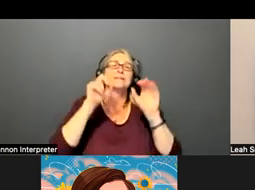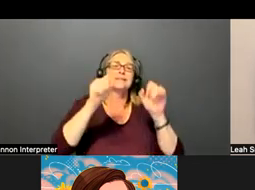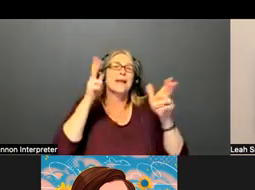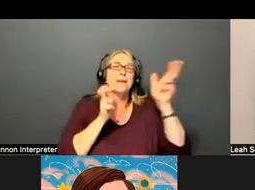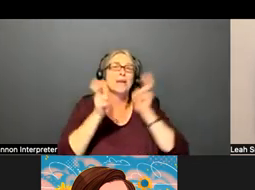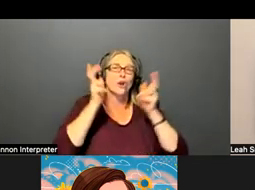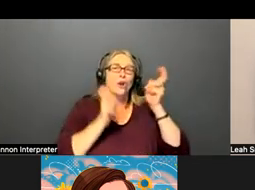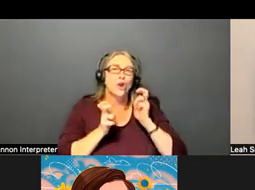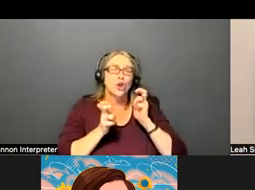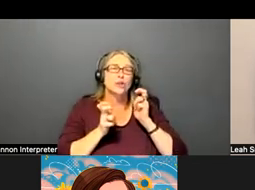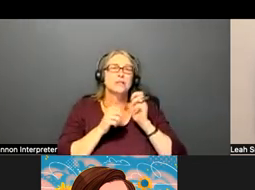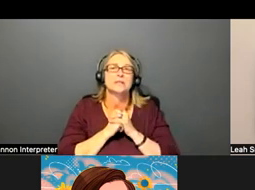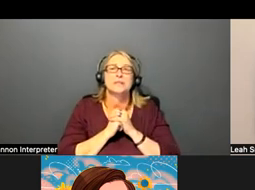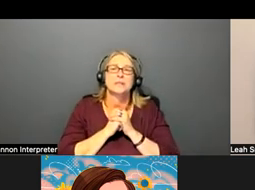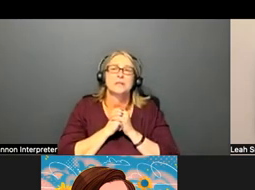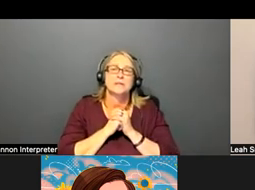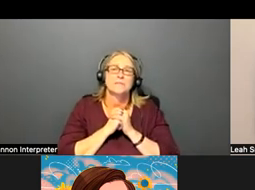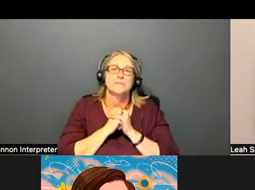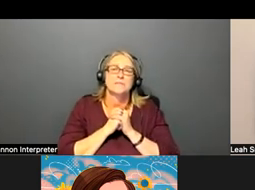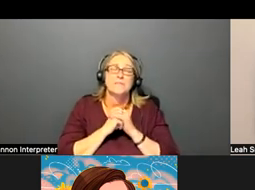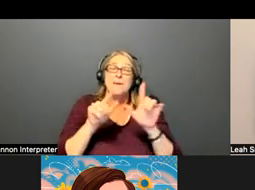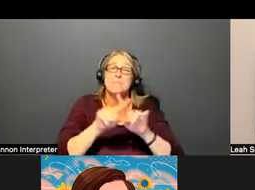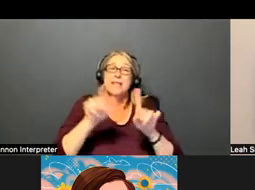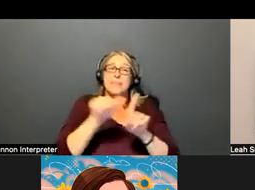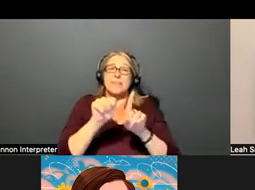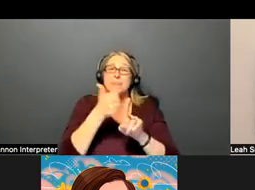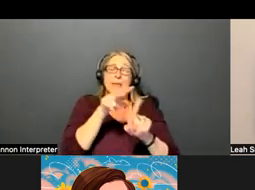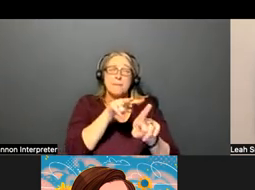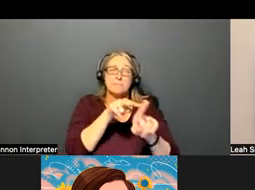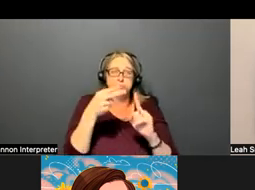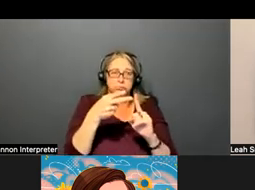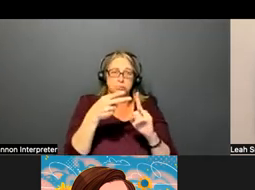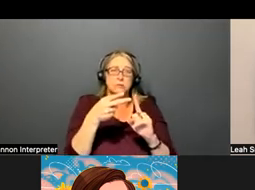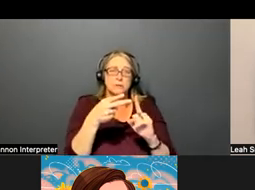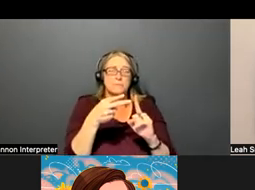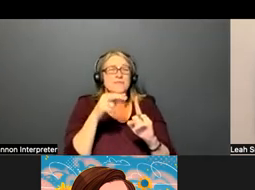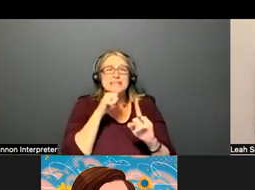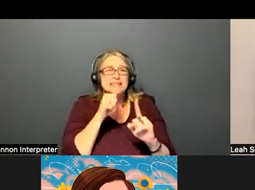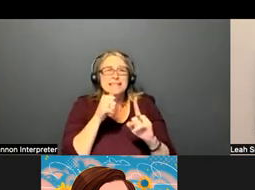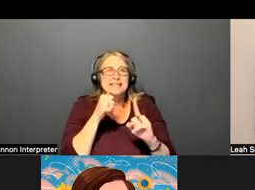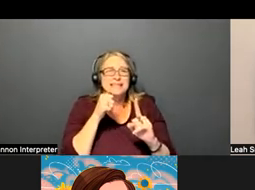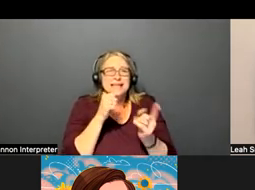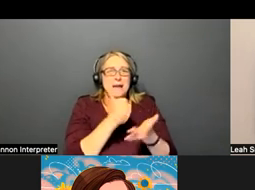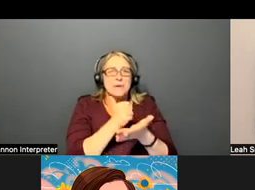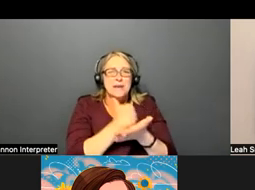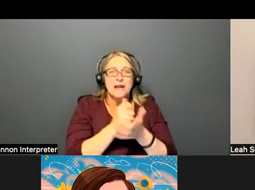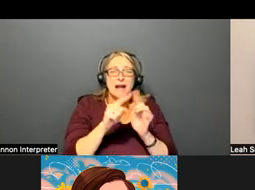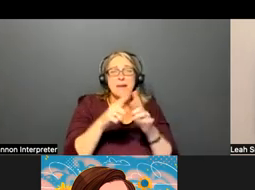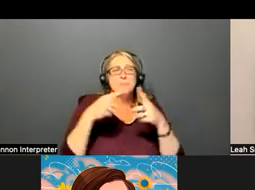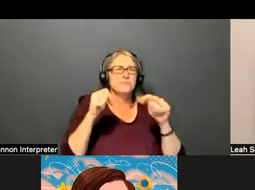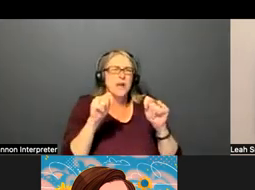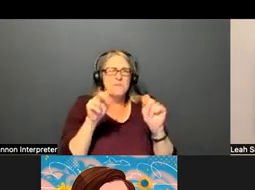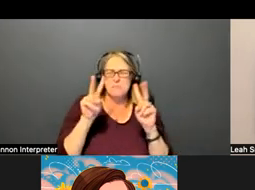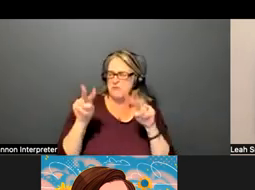I think if on the flip side, unproductive discomfort would look like we're trying to make a person feel bad, or we're